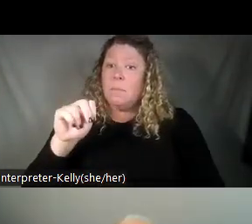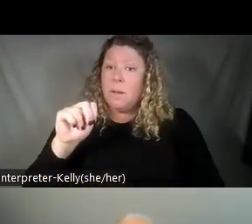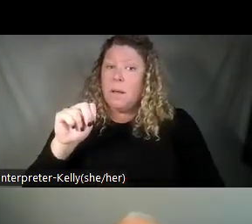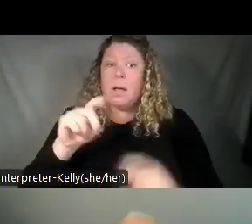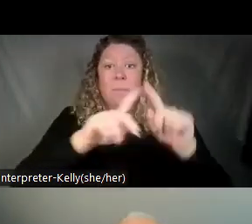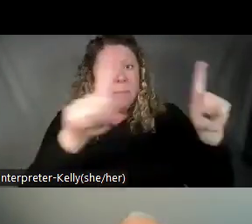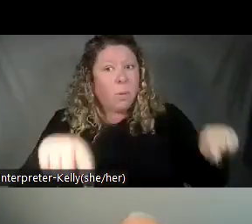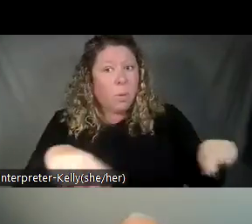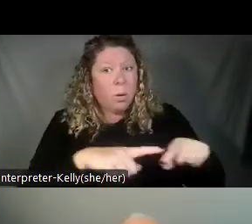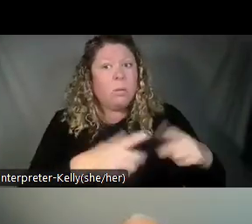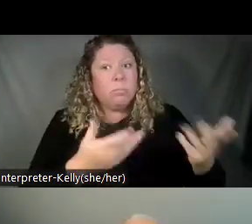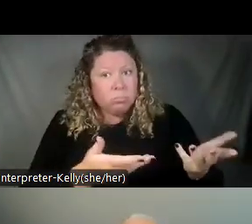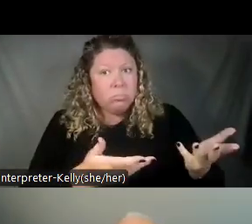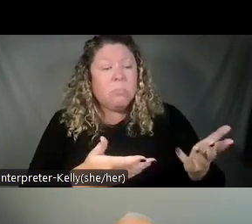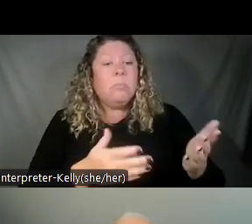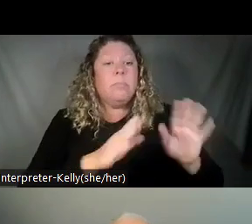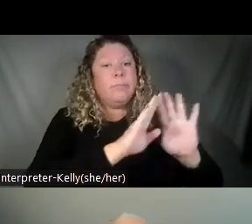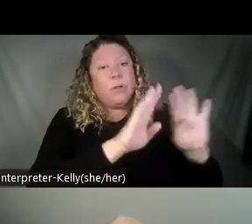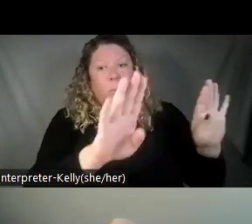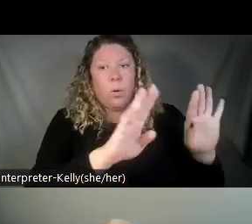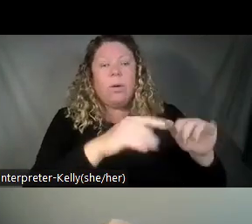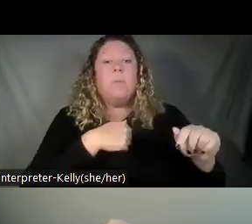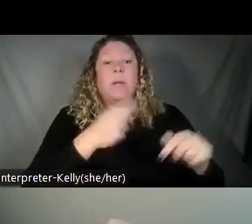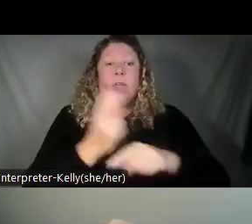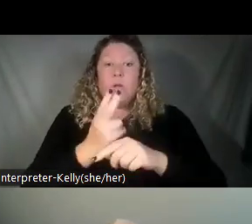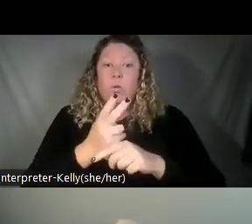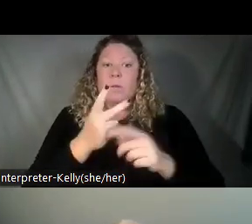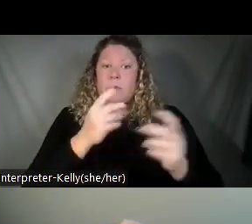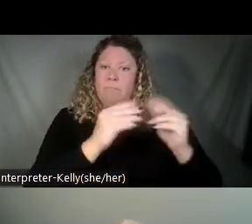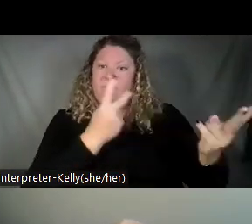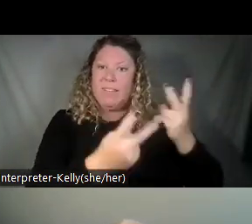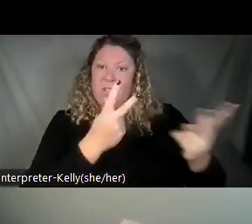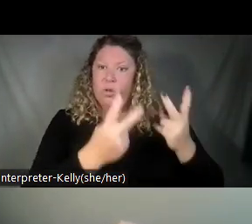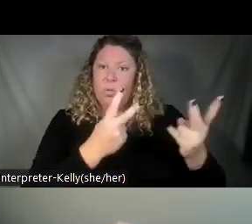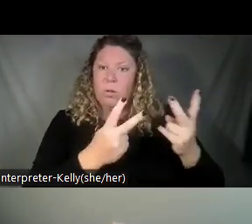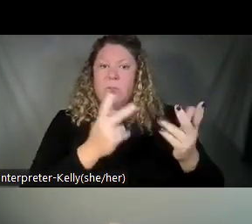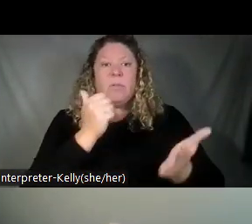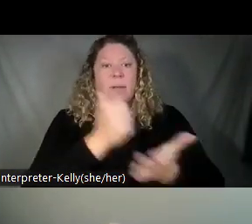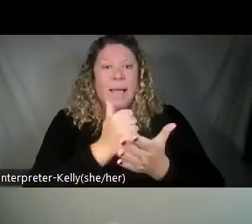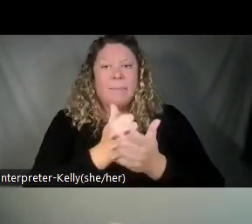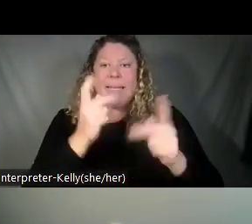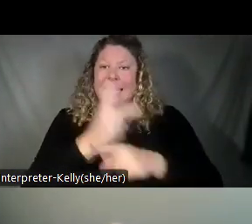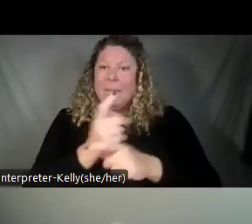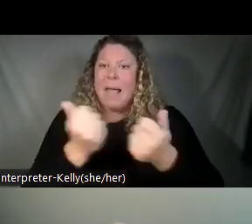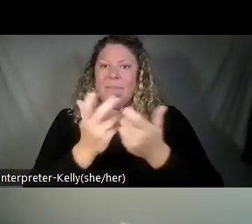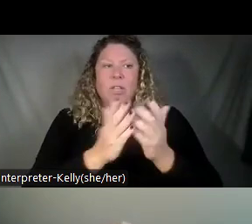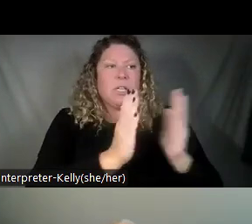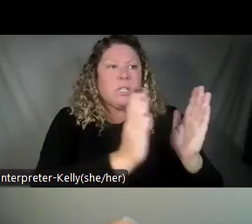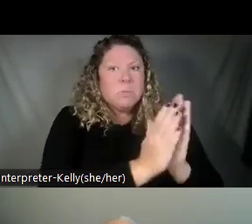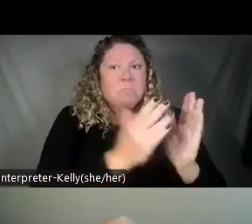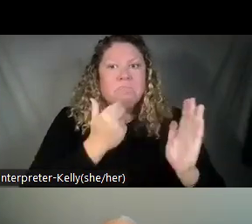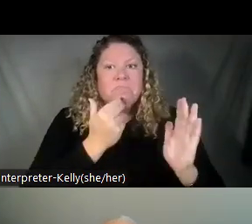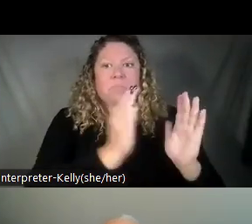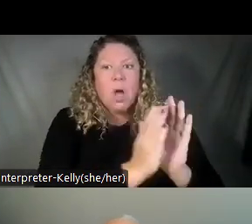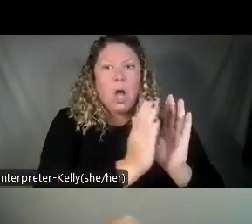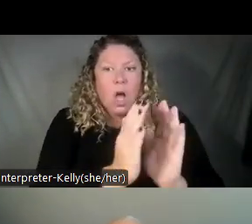use visual management to be able to limit the amount of work, to keep the small batches in place, and also see